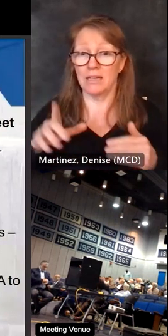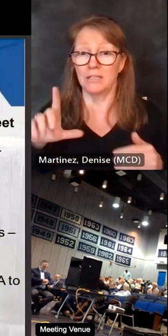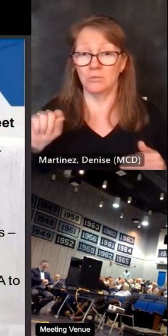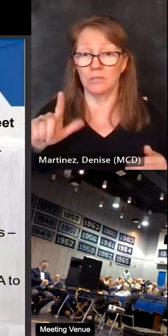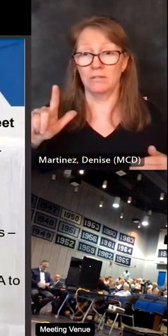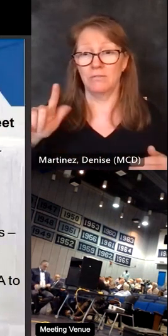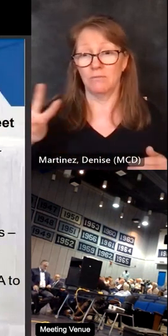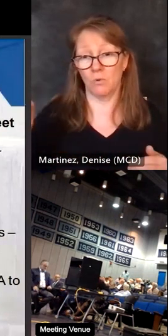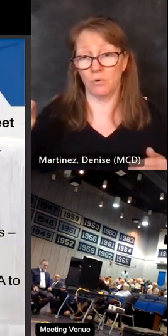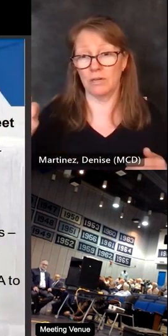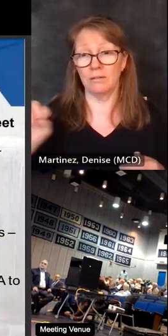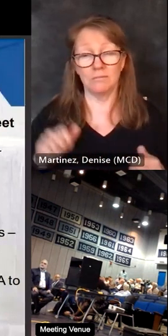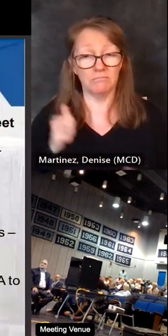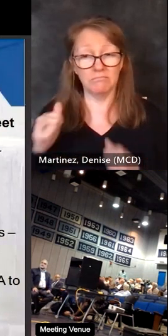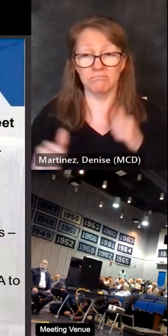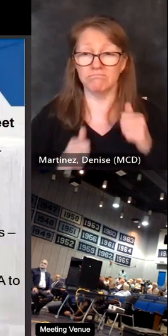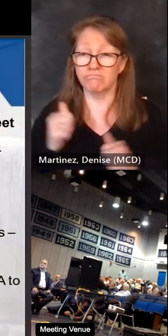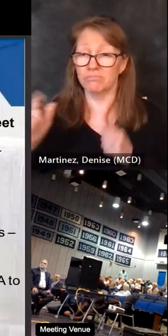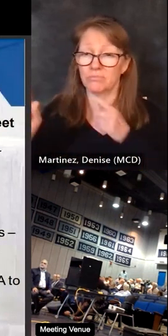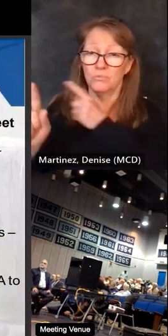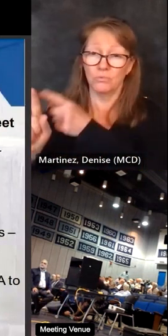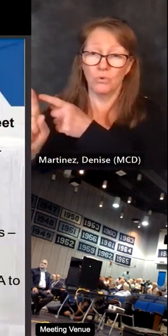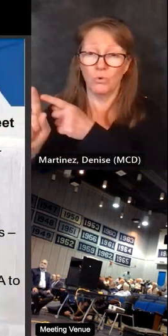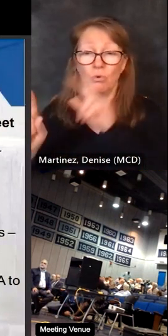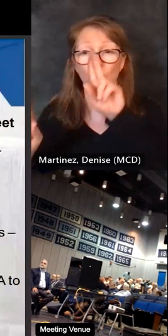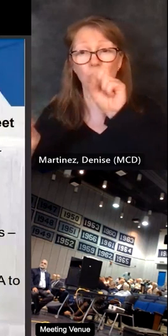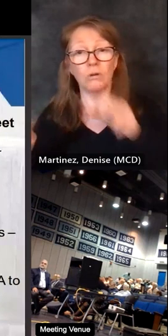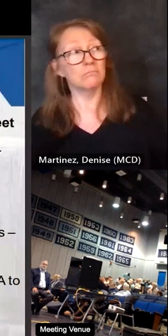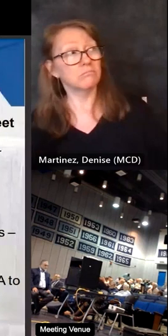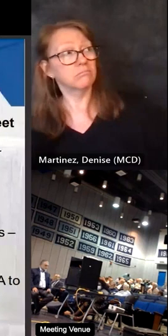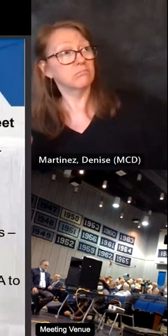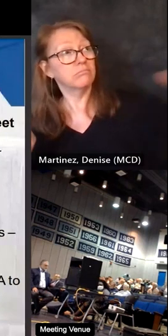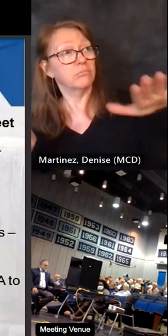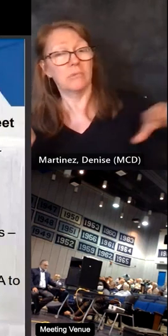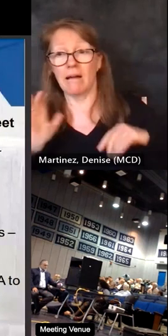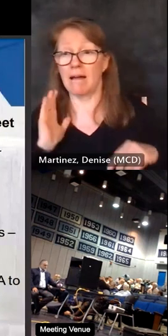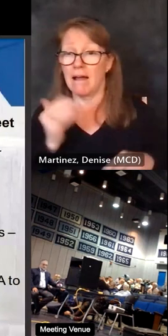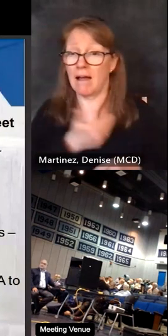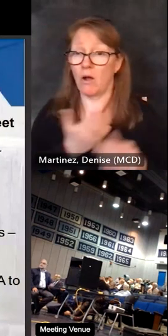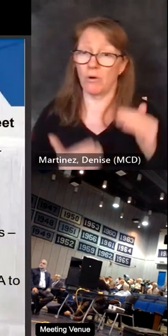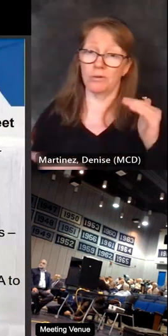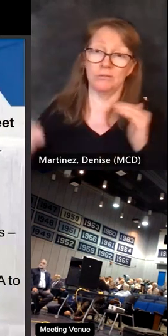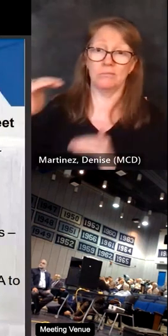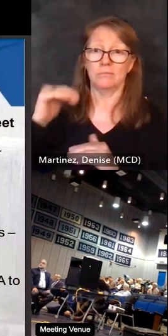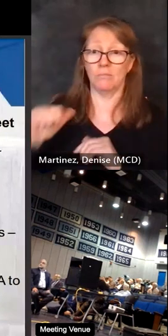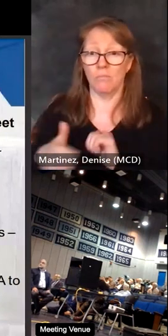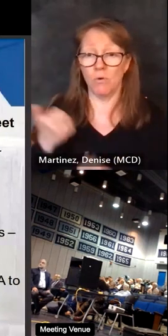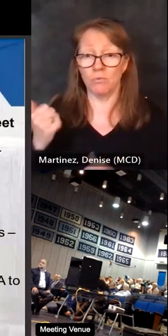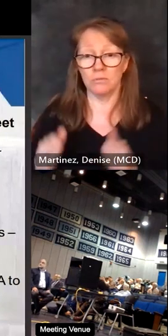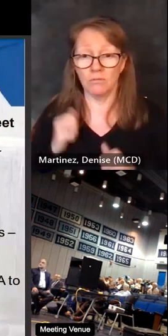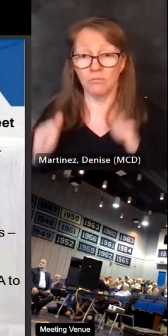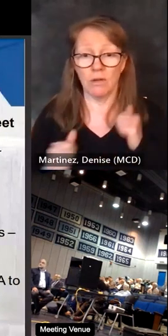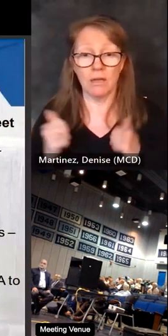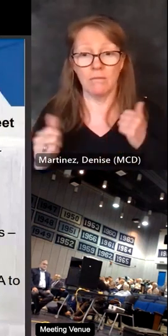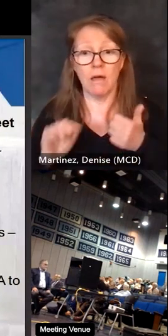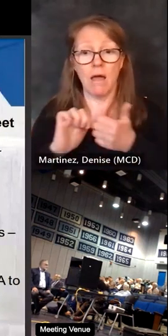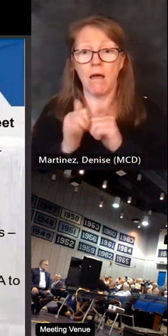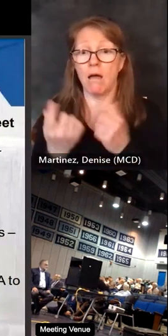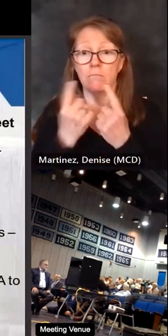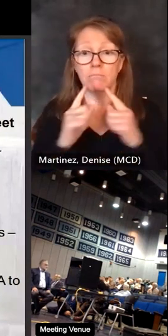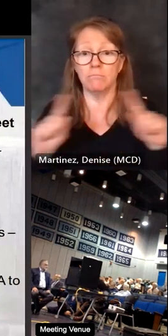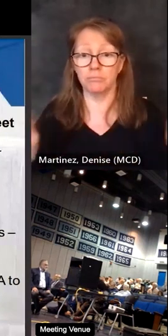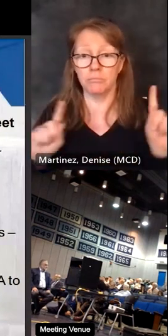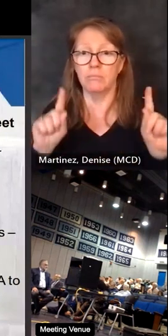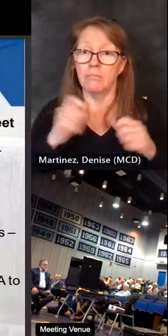in the nation, and we're really excited about it. In order to get there, we have to construct a new